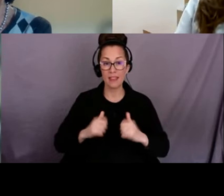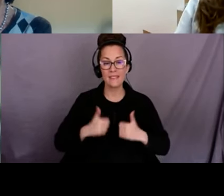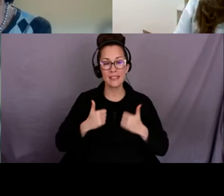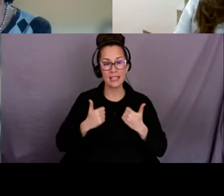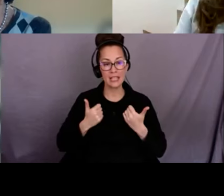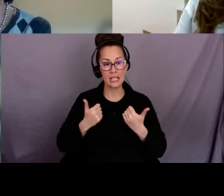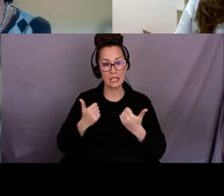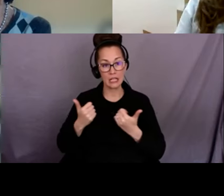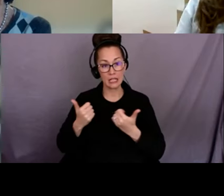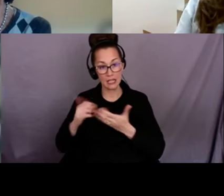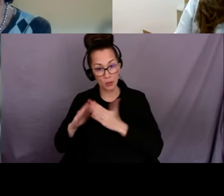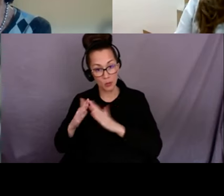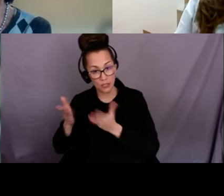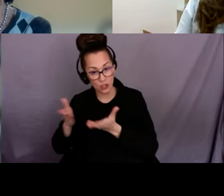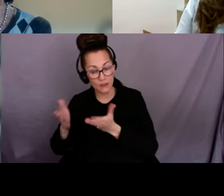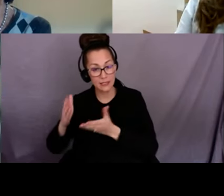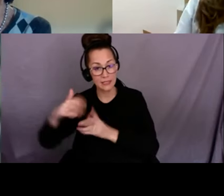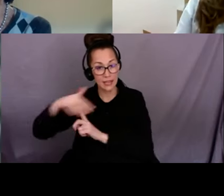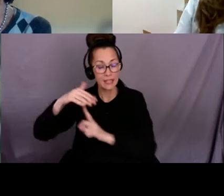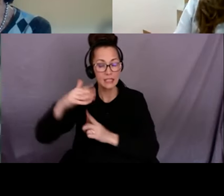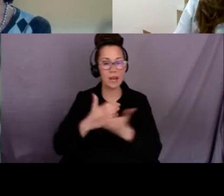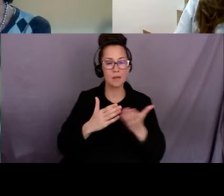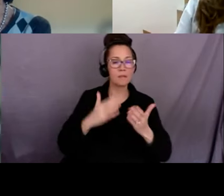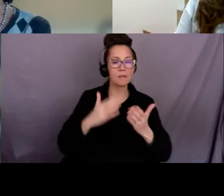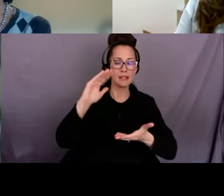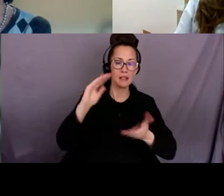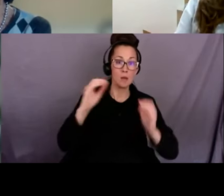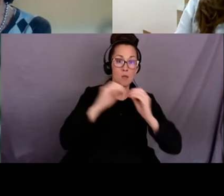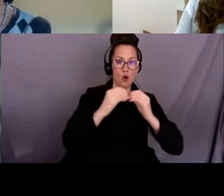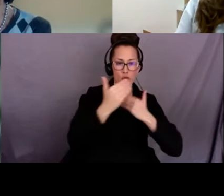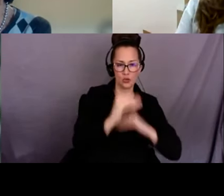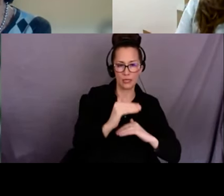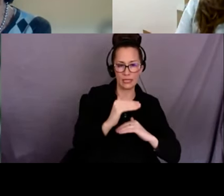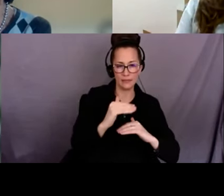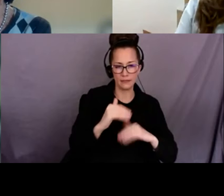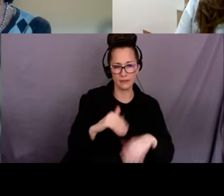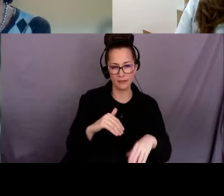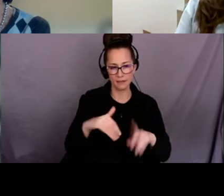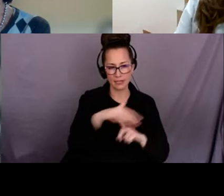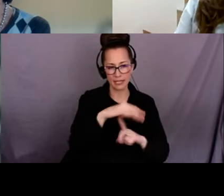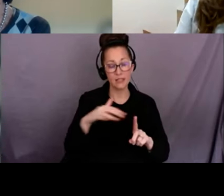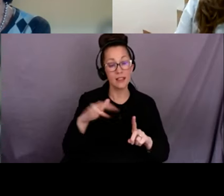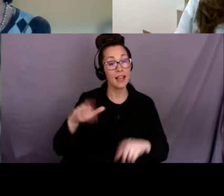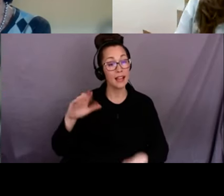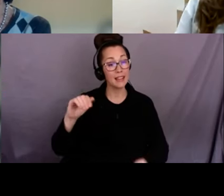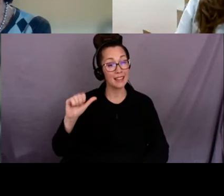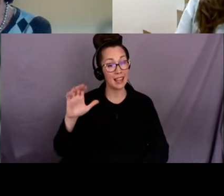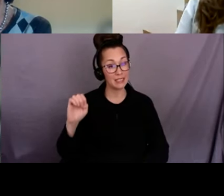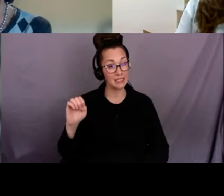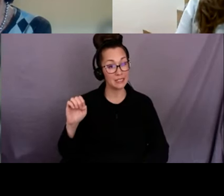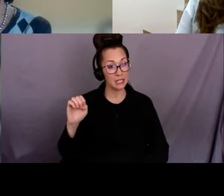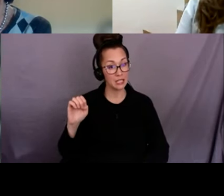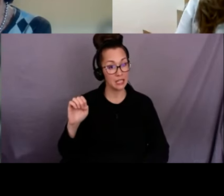to provide the supports and services that they need. The important thing I think to think about Willowbrook is that the case was actually, it preceded